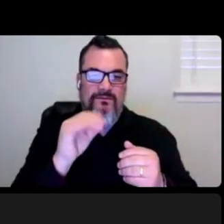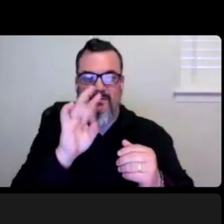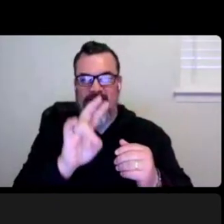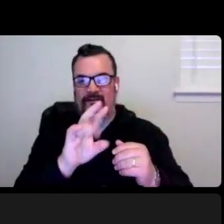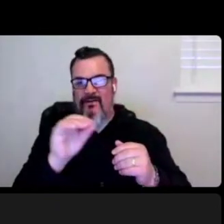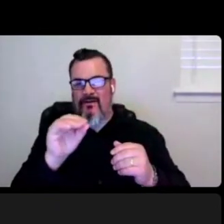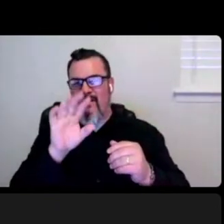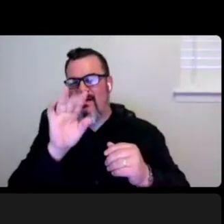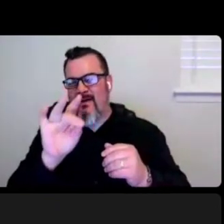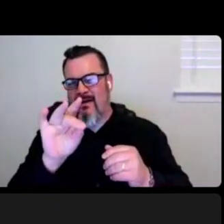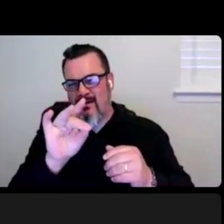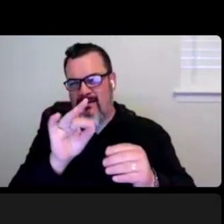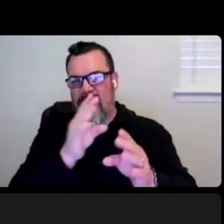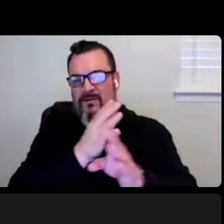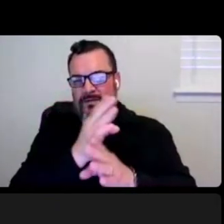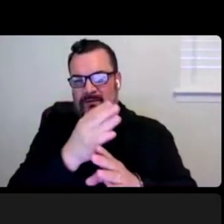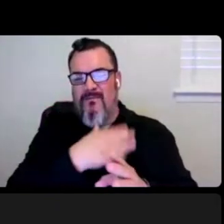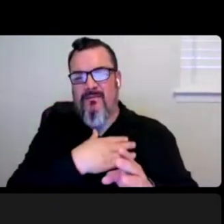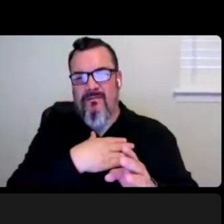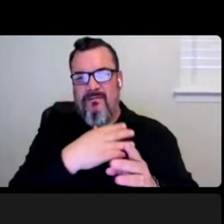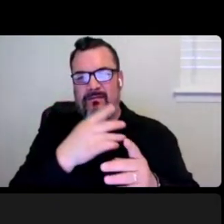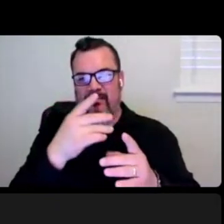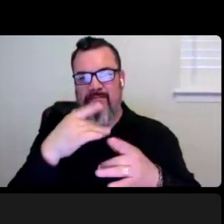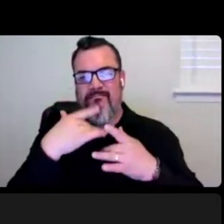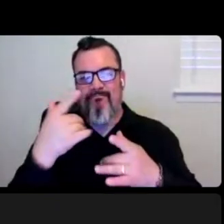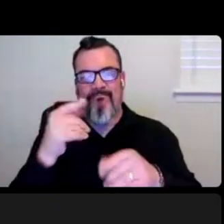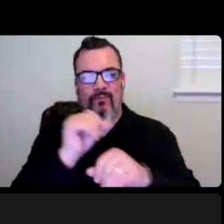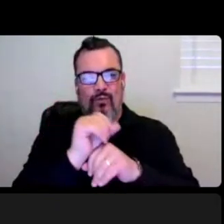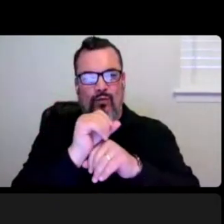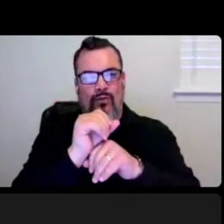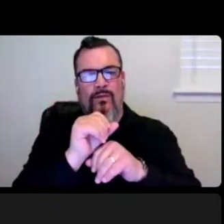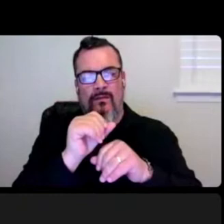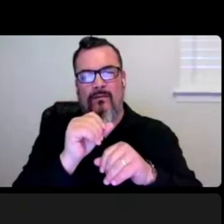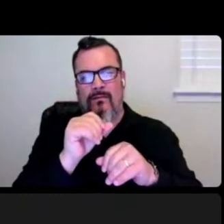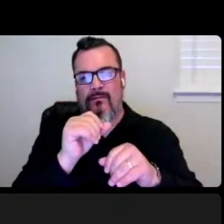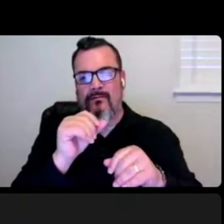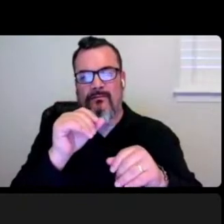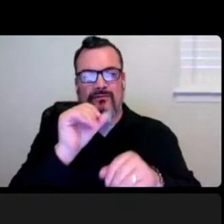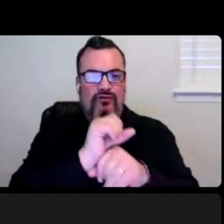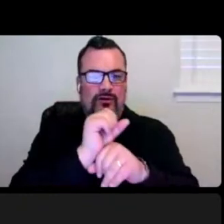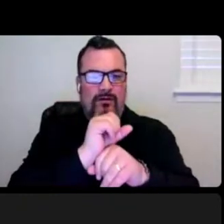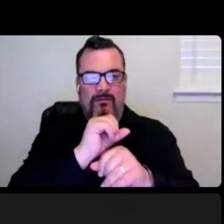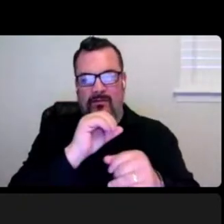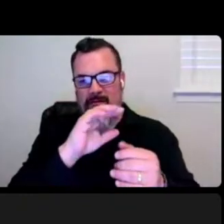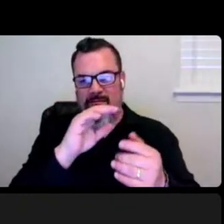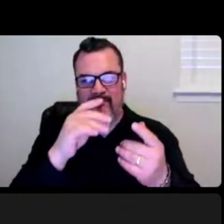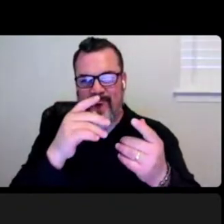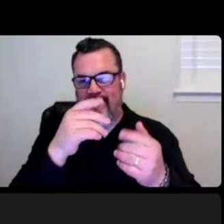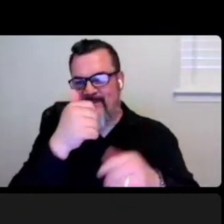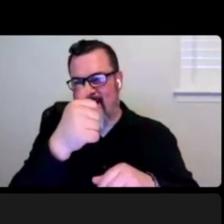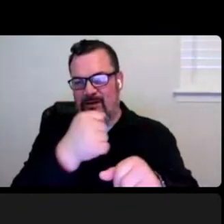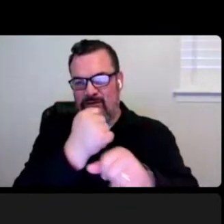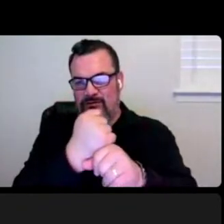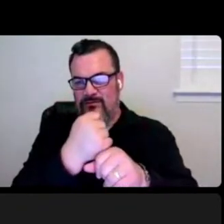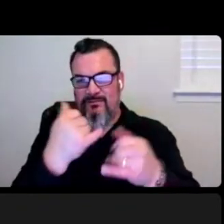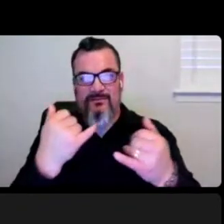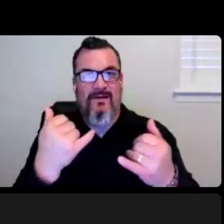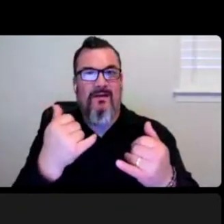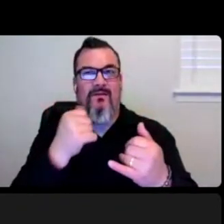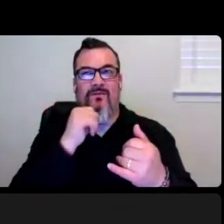7 and 8 careers will not be unusual for children coming into the workforce these days. There are jobs that they'll have in 10 years that don't even exist